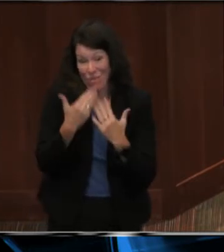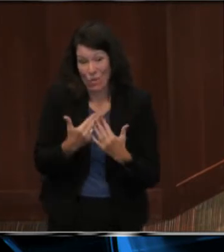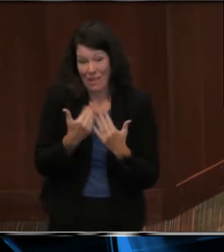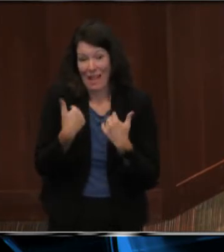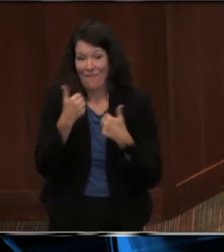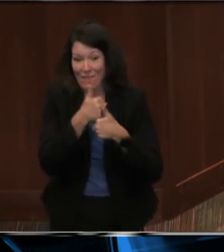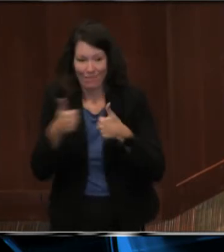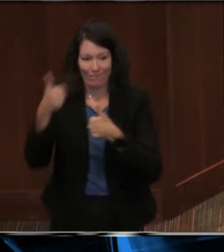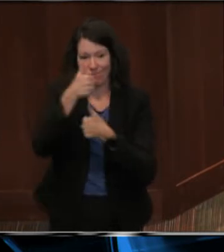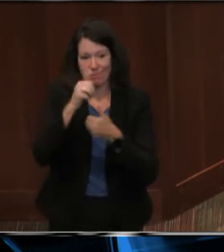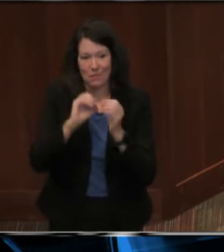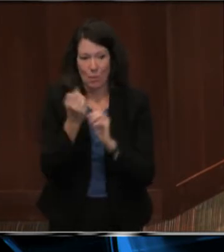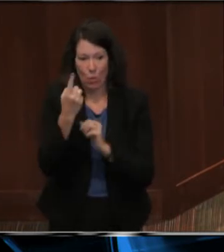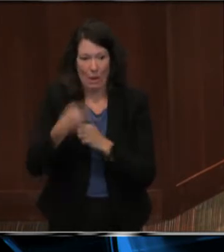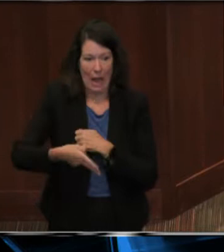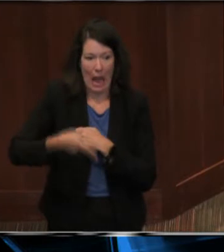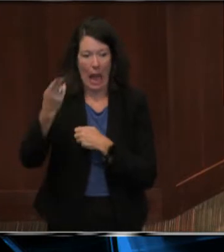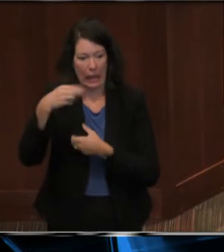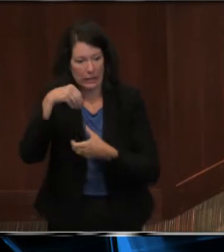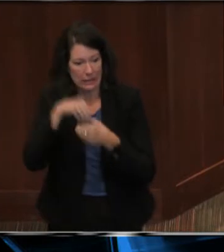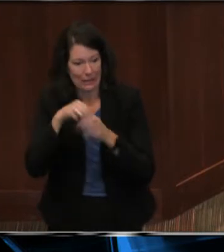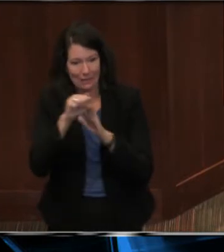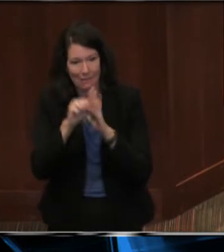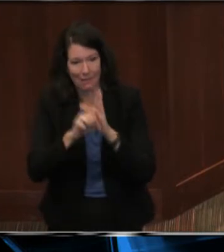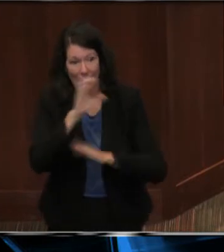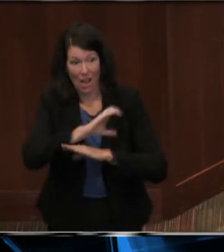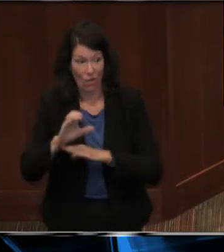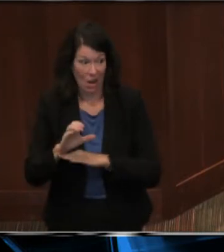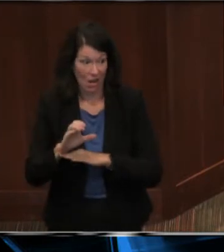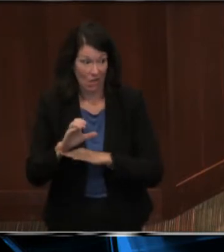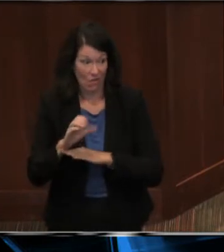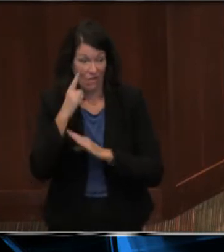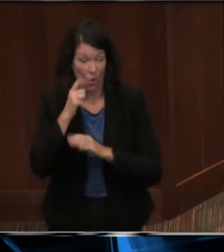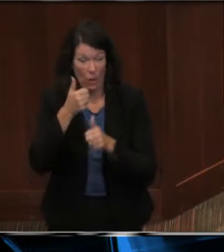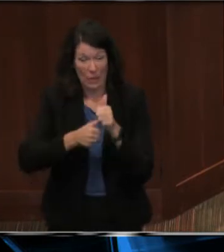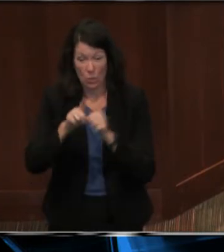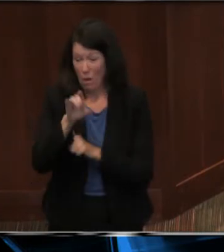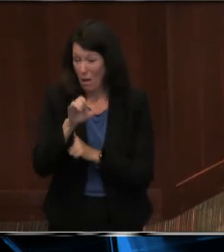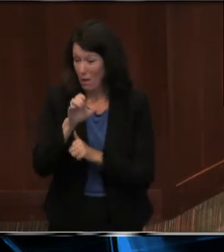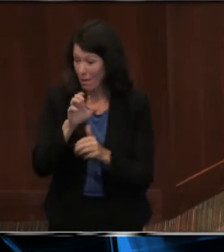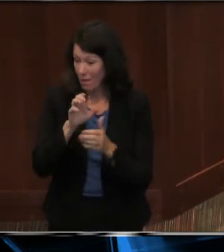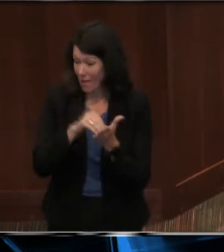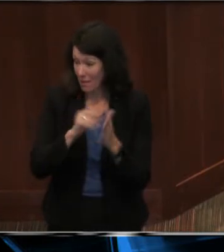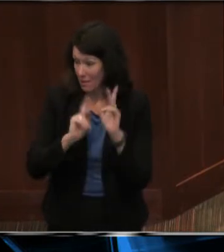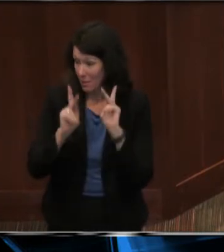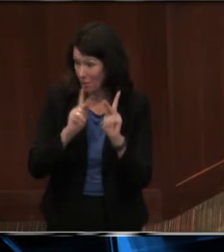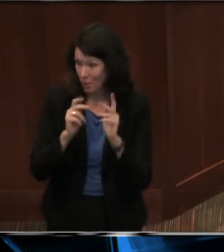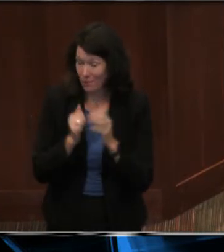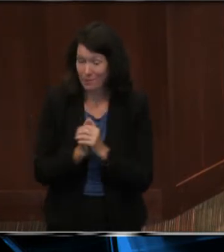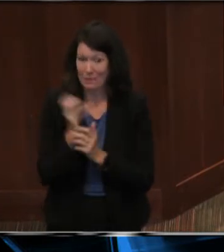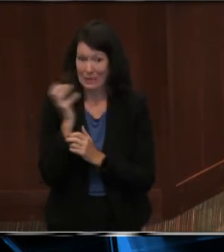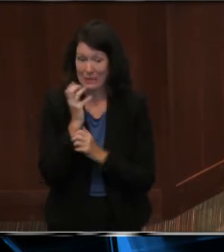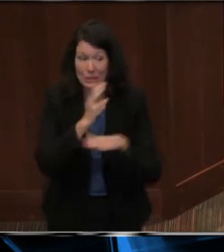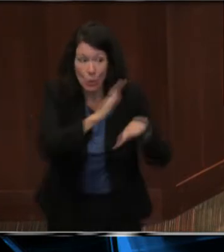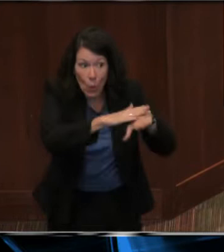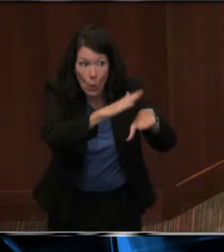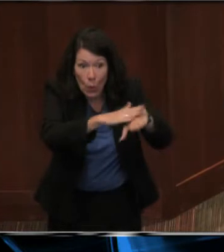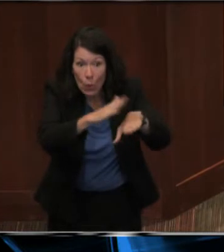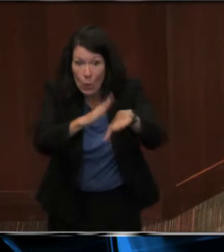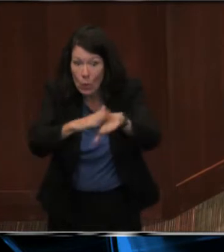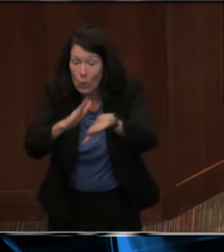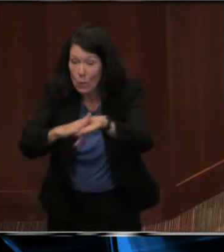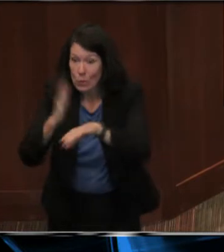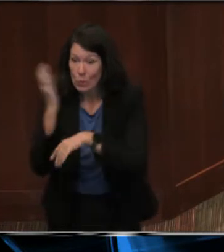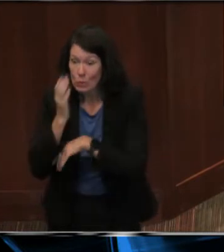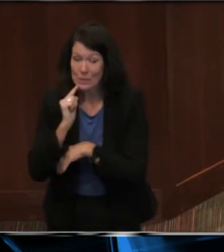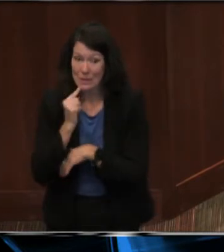the highest incidence in the state per 100,000. So it is a warning to us, and we take